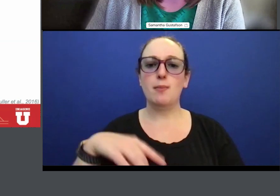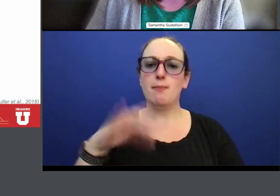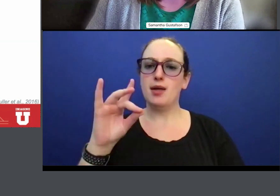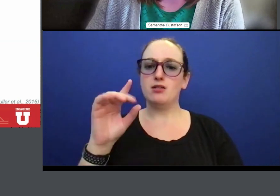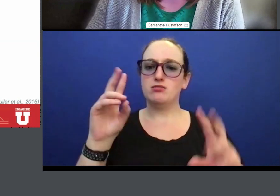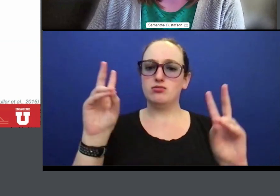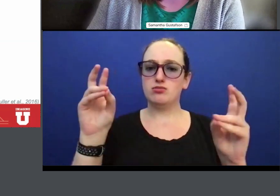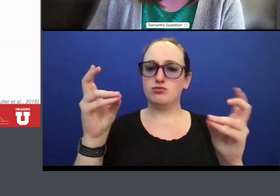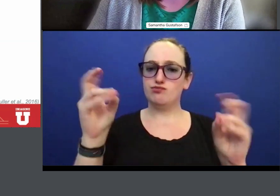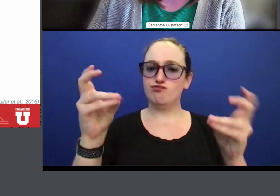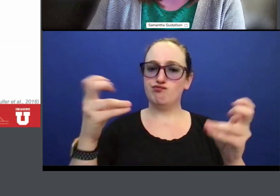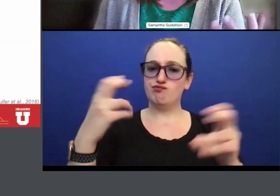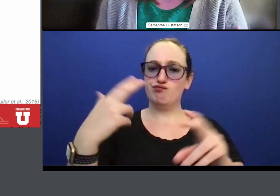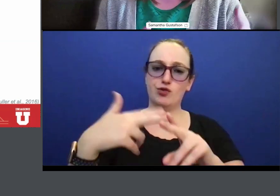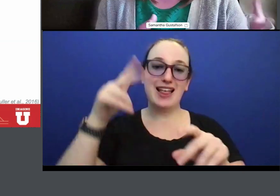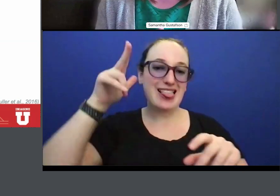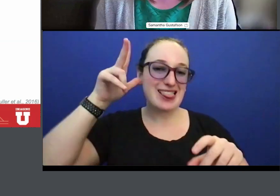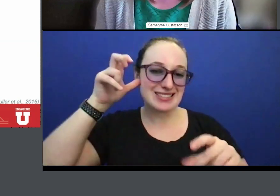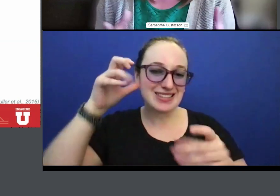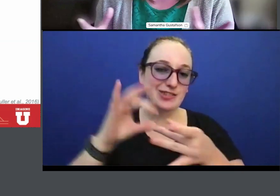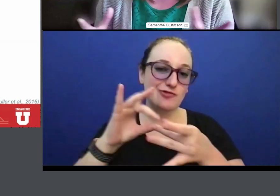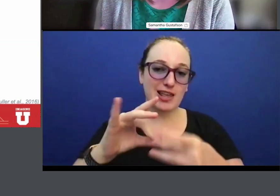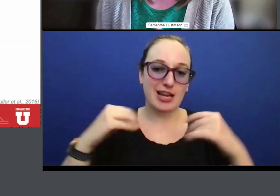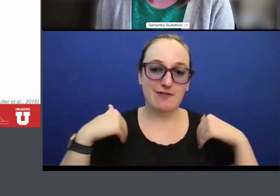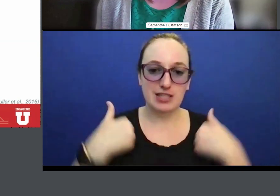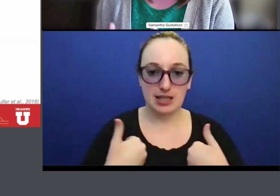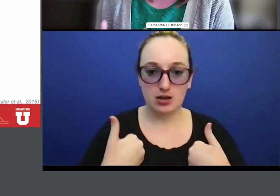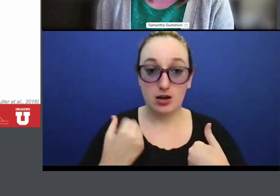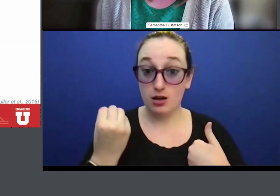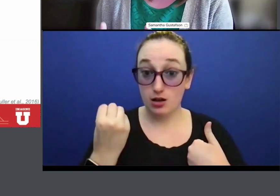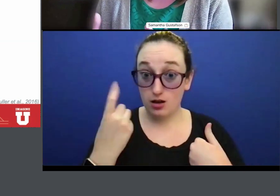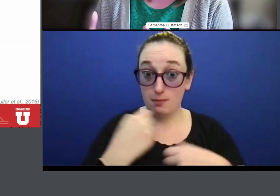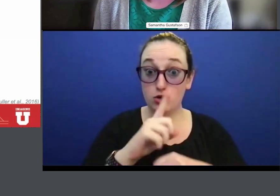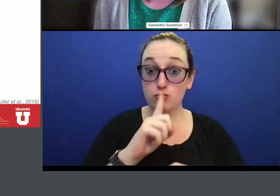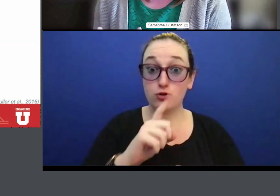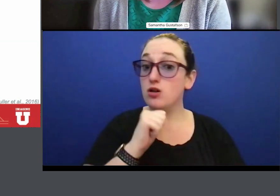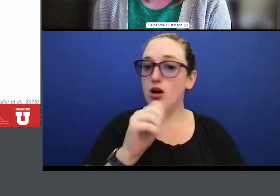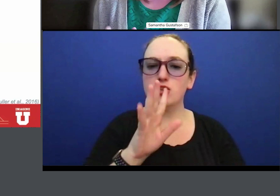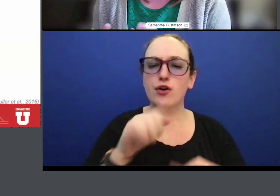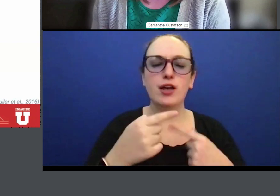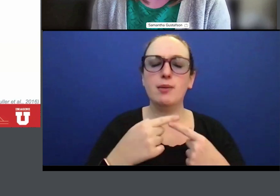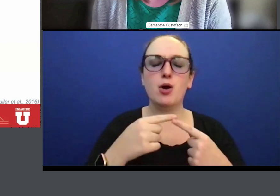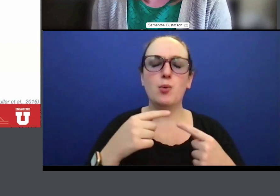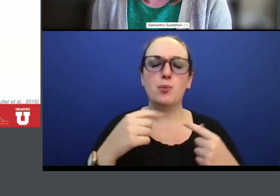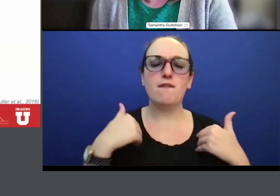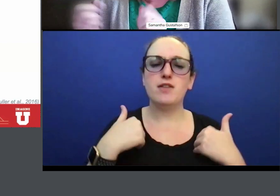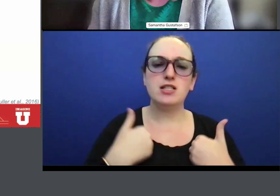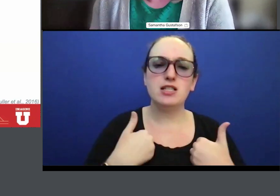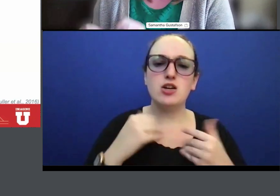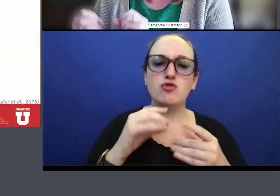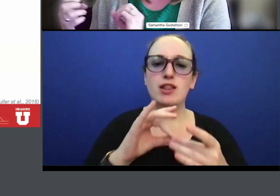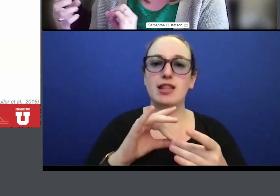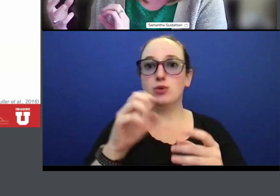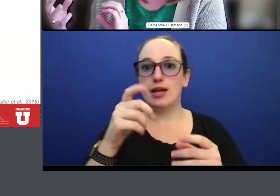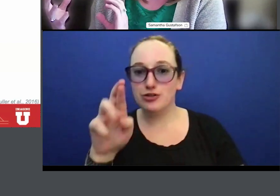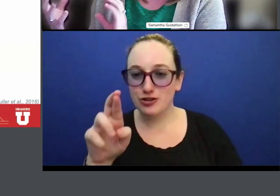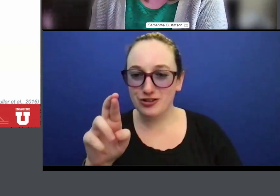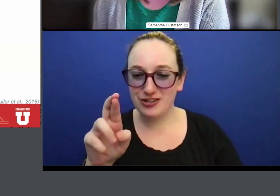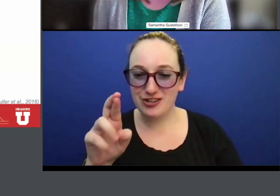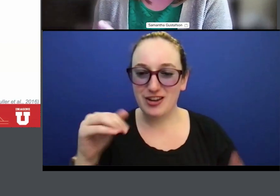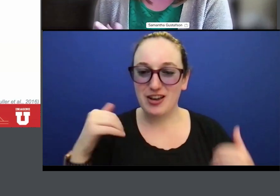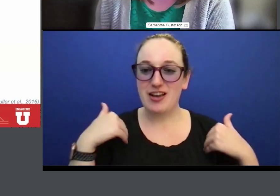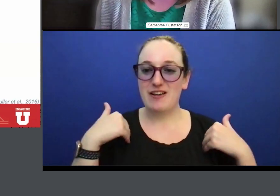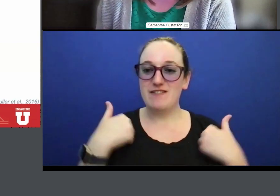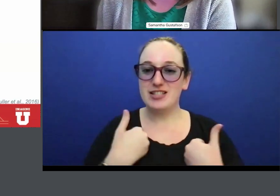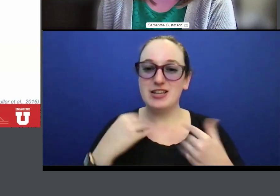listening related fatigue. We want to make sure that we're not talking about fatigue related to battling cancer or some